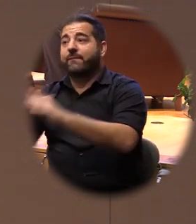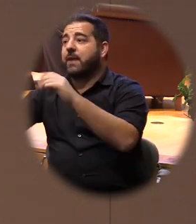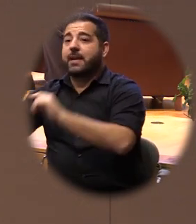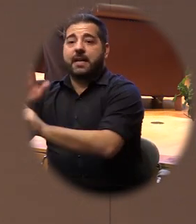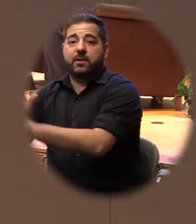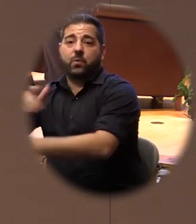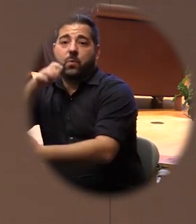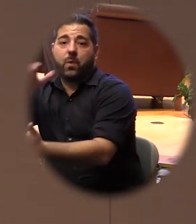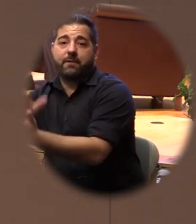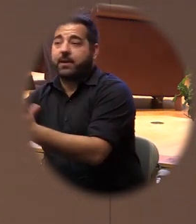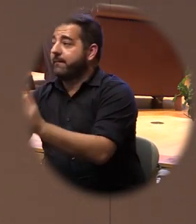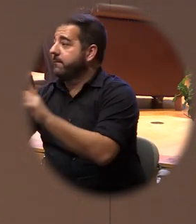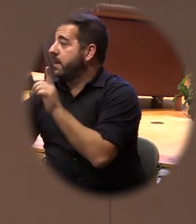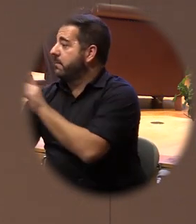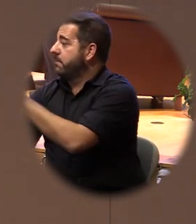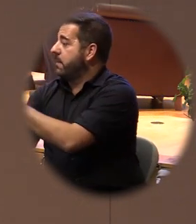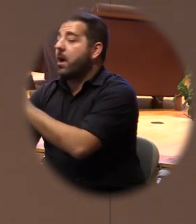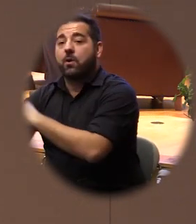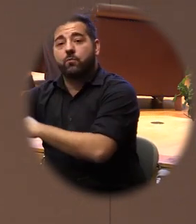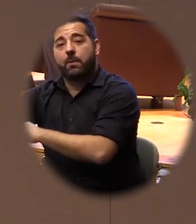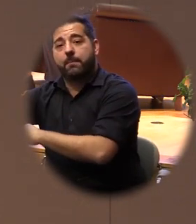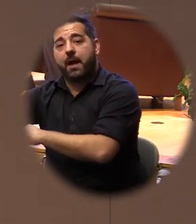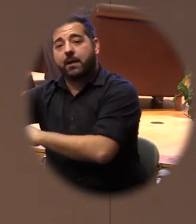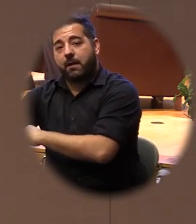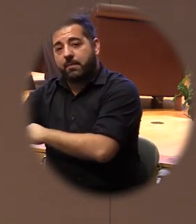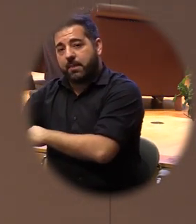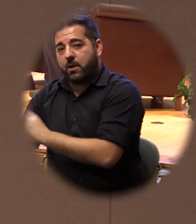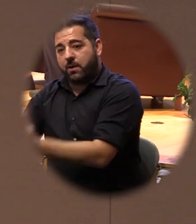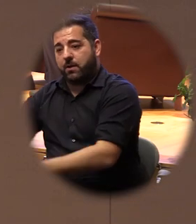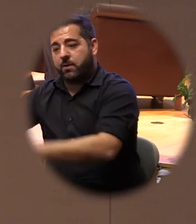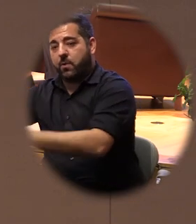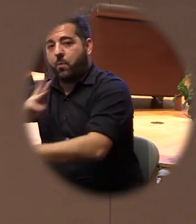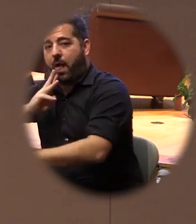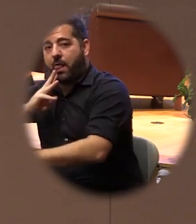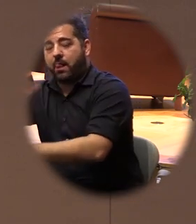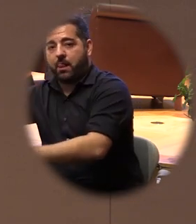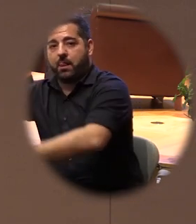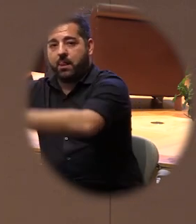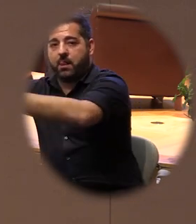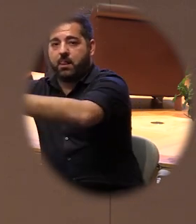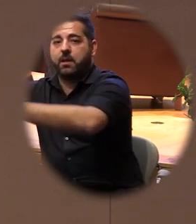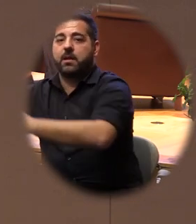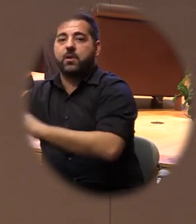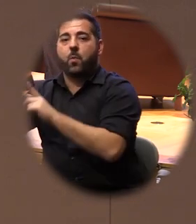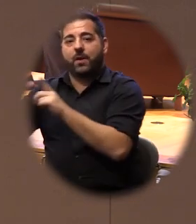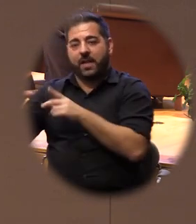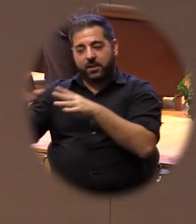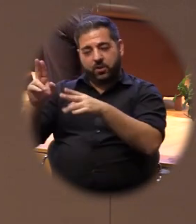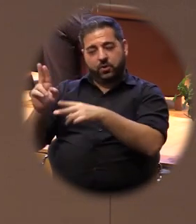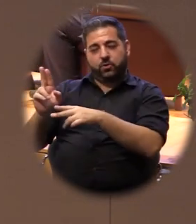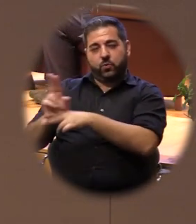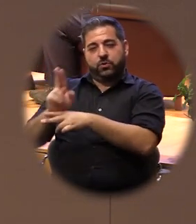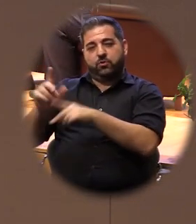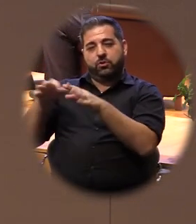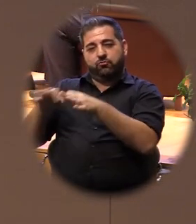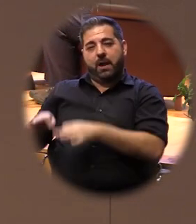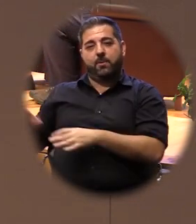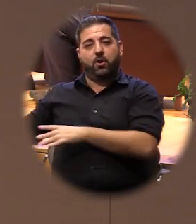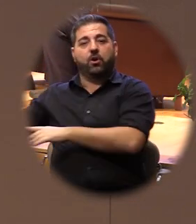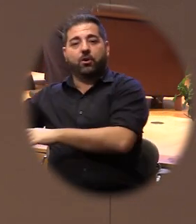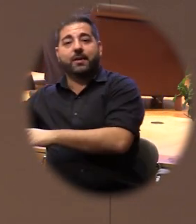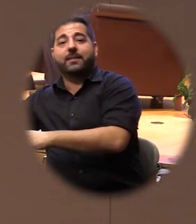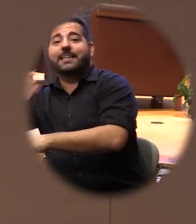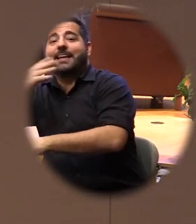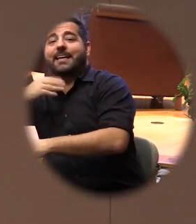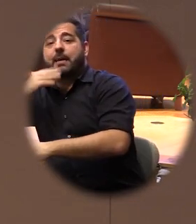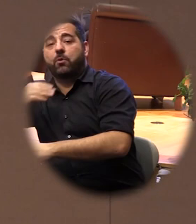finding Rebecca at the well. And the word that is used to describe her before we get her name is the